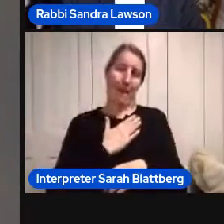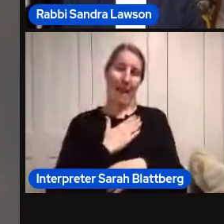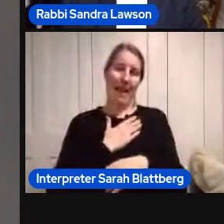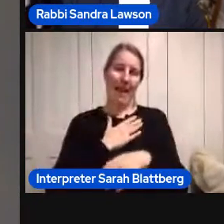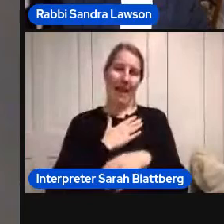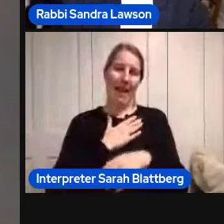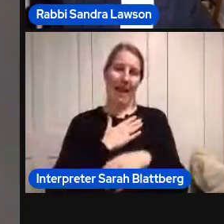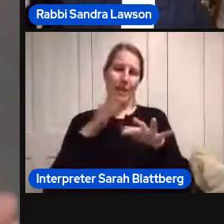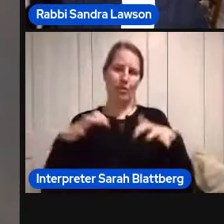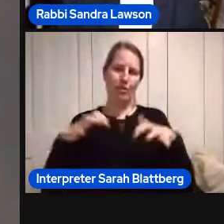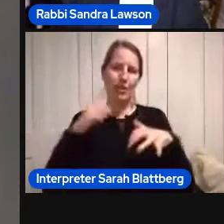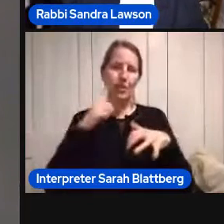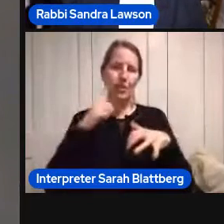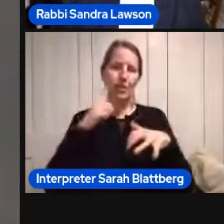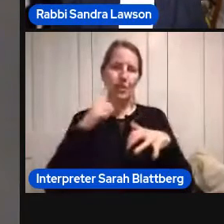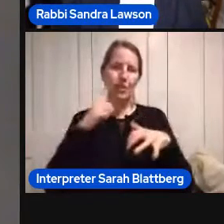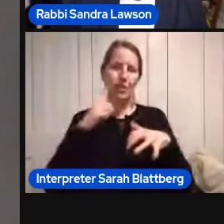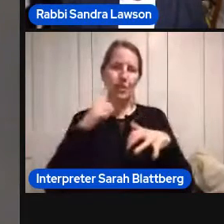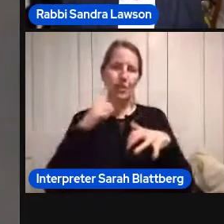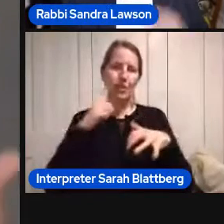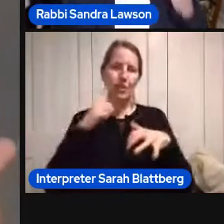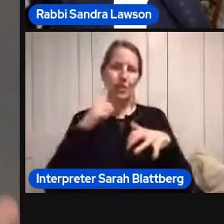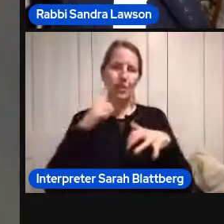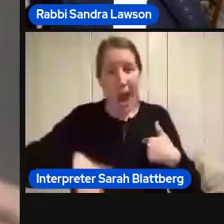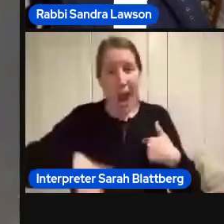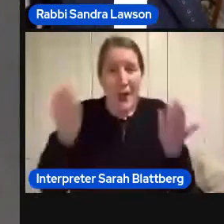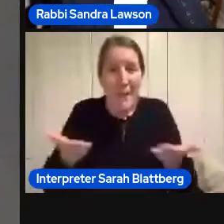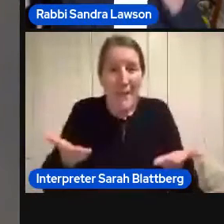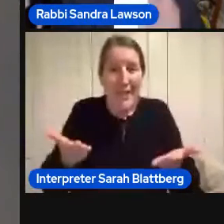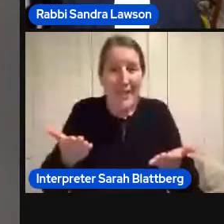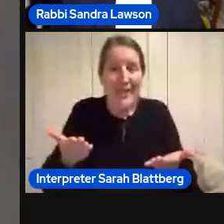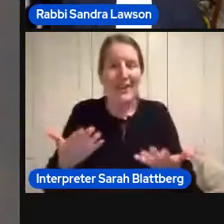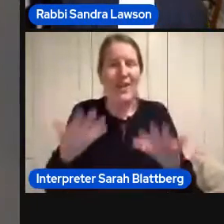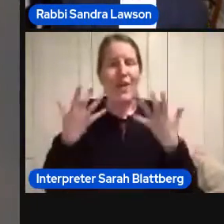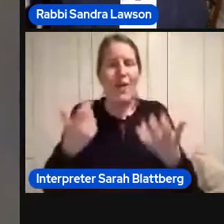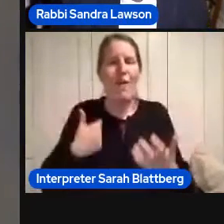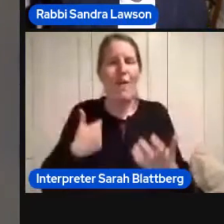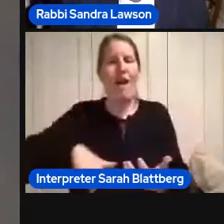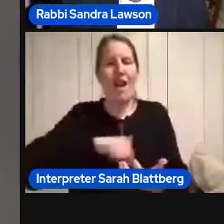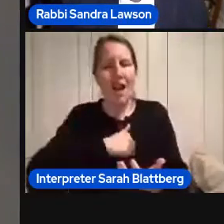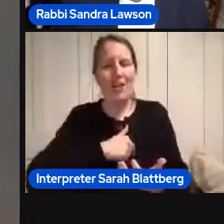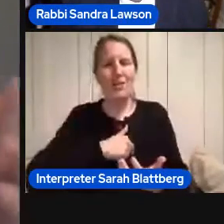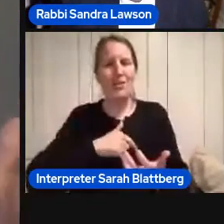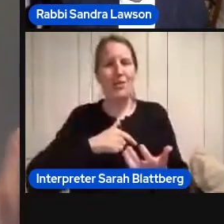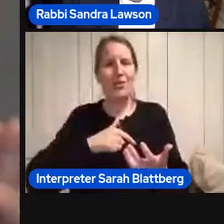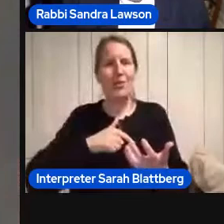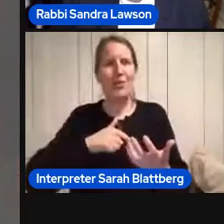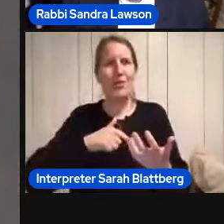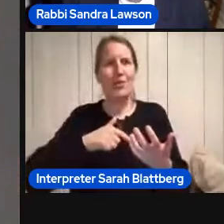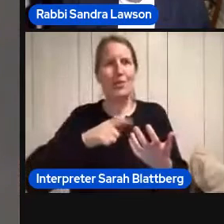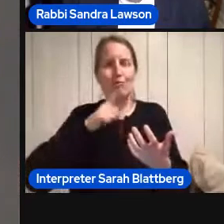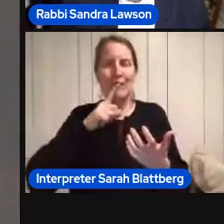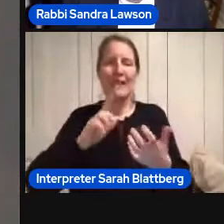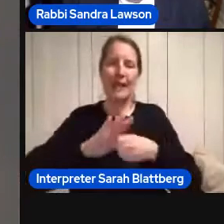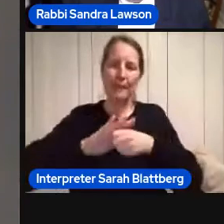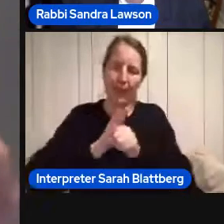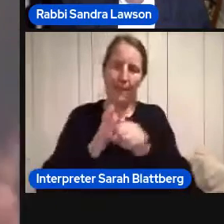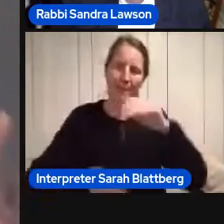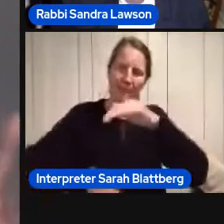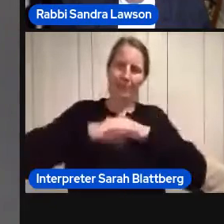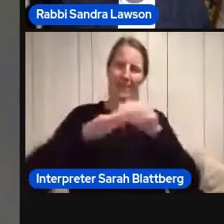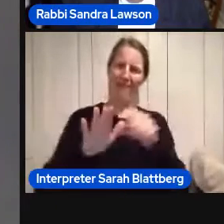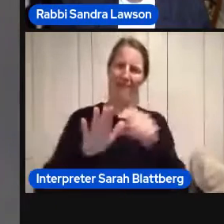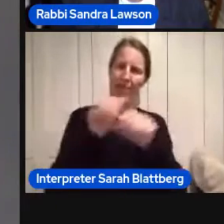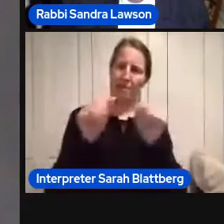Atlanta Jewish community. This is the place I grew up, and I want us to be able to live into our fullness. And while that